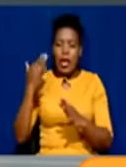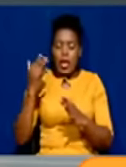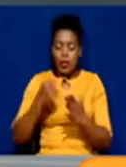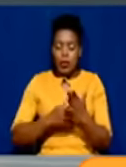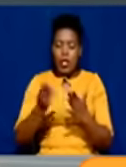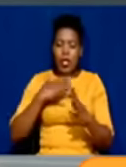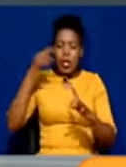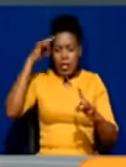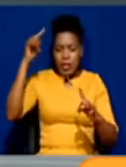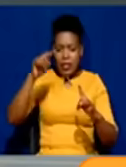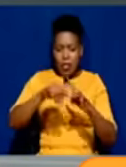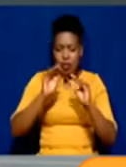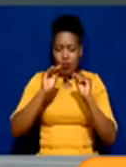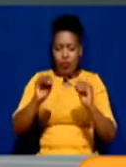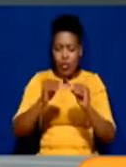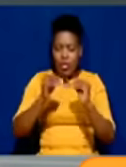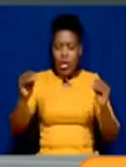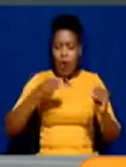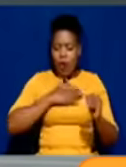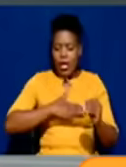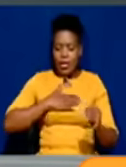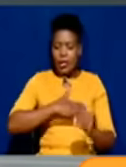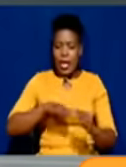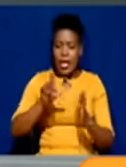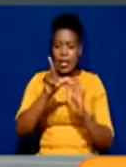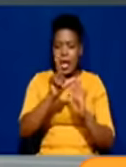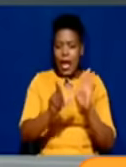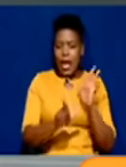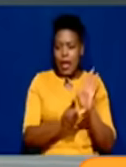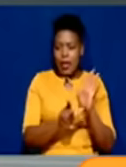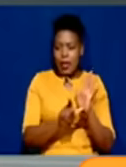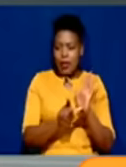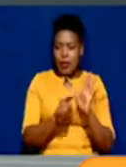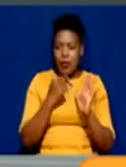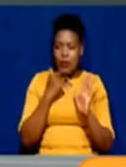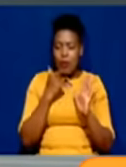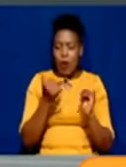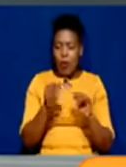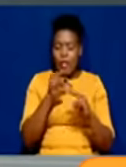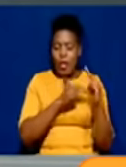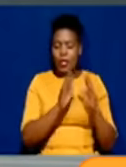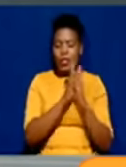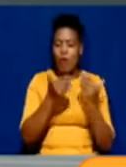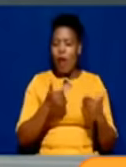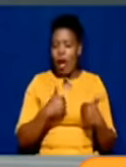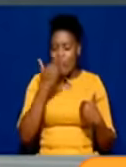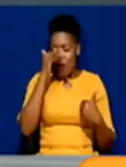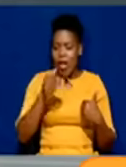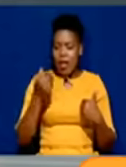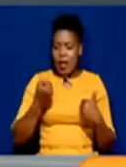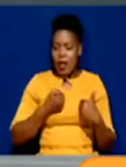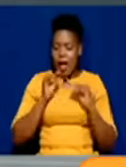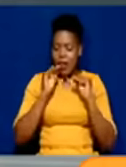becoming the first to teach the longest science lesson. She has etched her name in the history books by teaching the